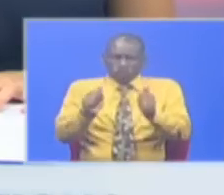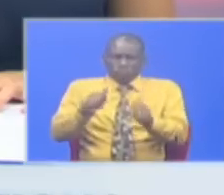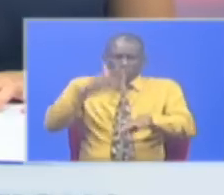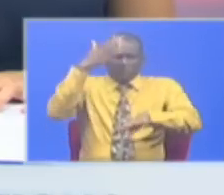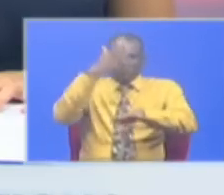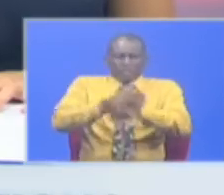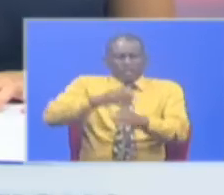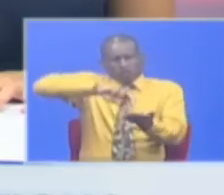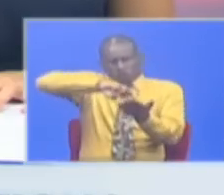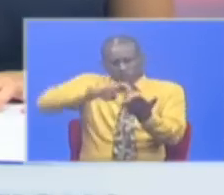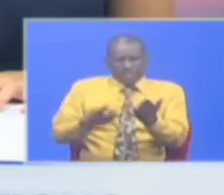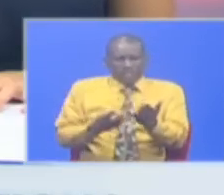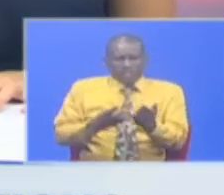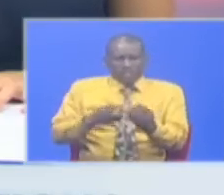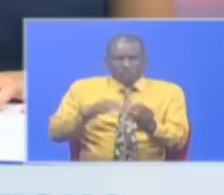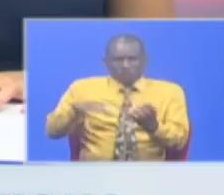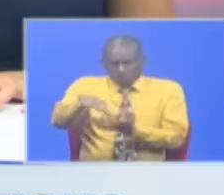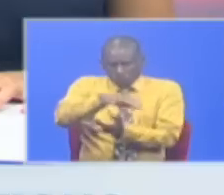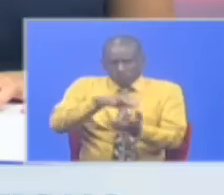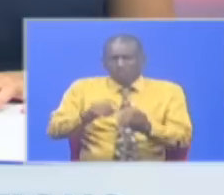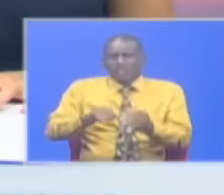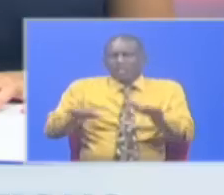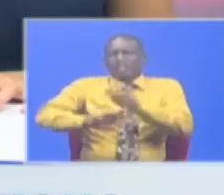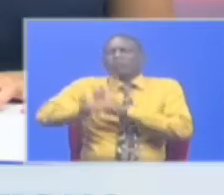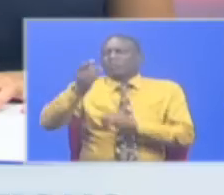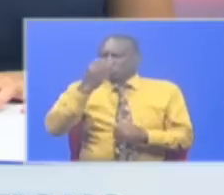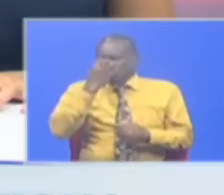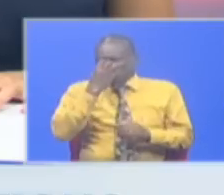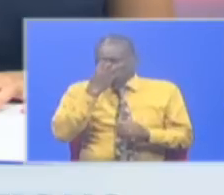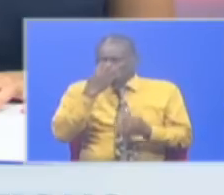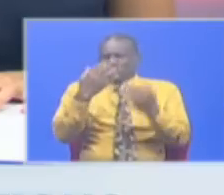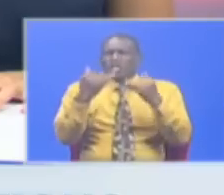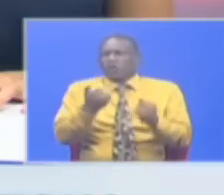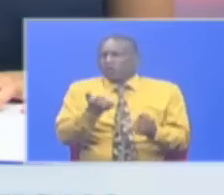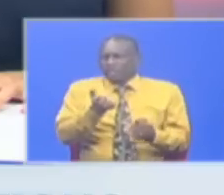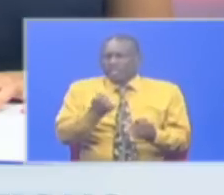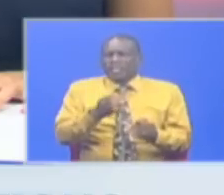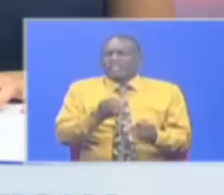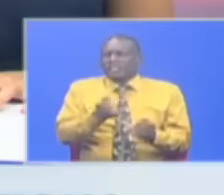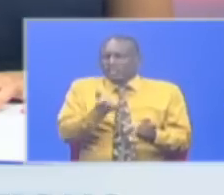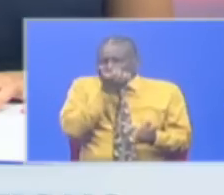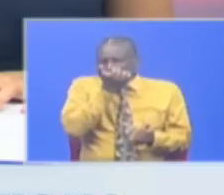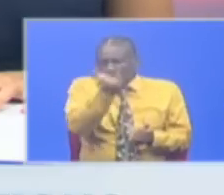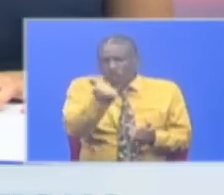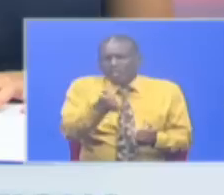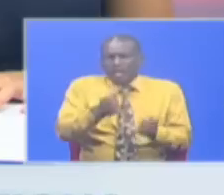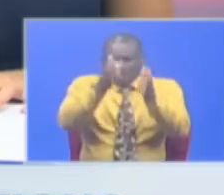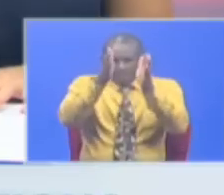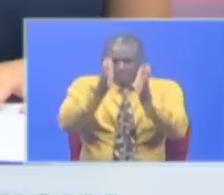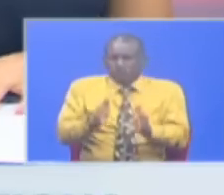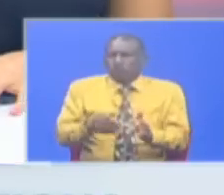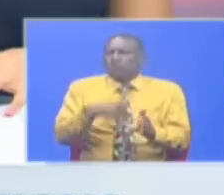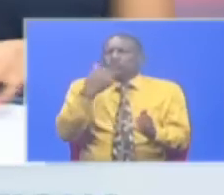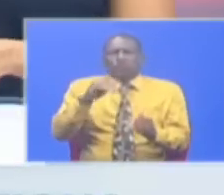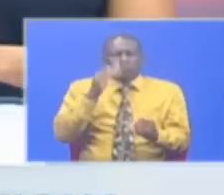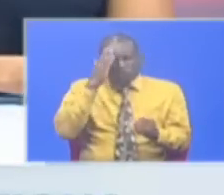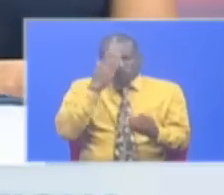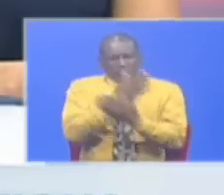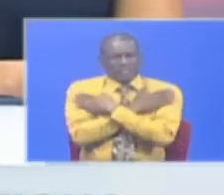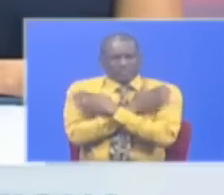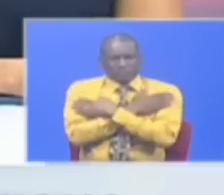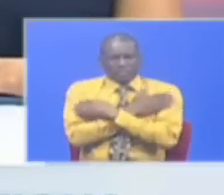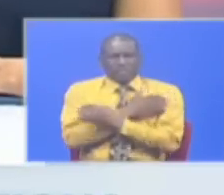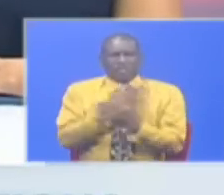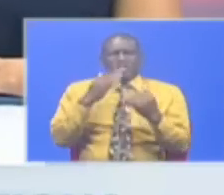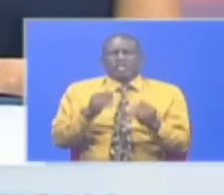Deputy President William Ruto is now throwing the man who describes him as a friend under the bus. The DP has written to the